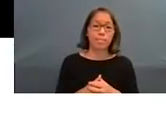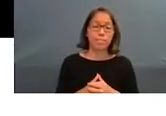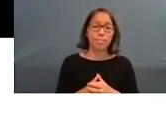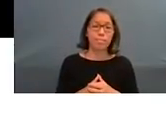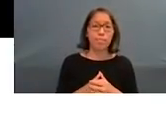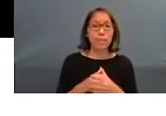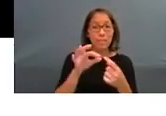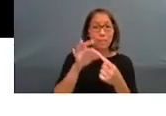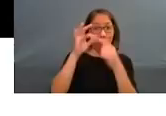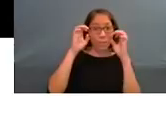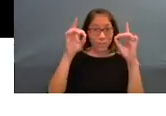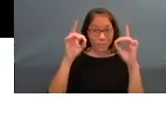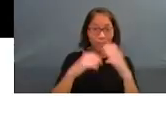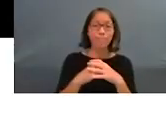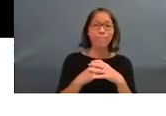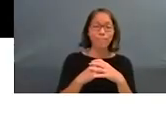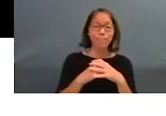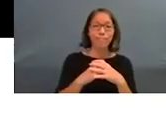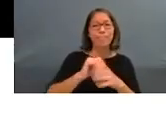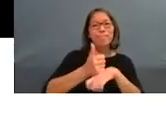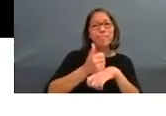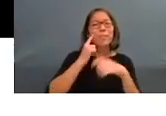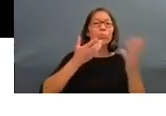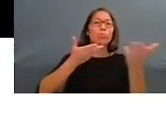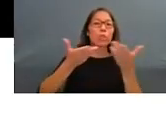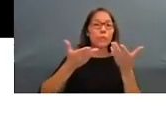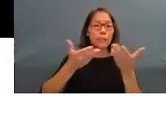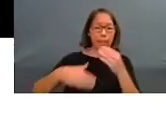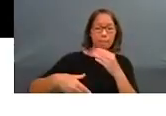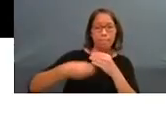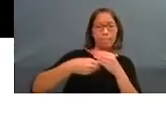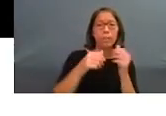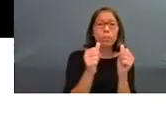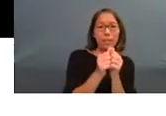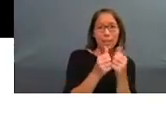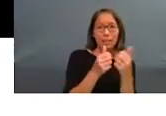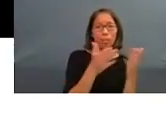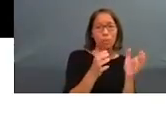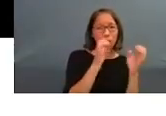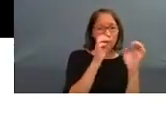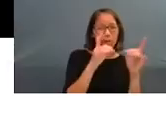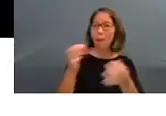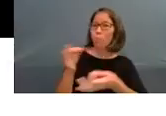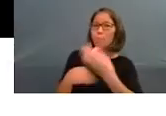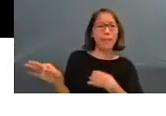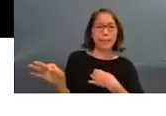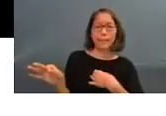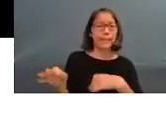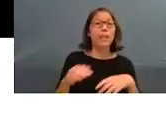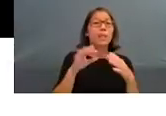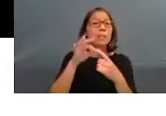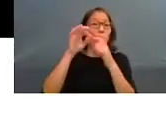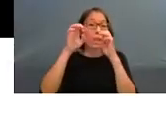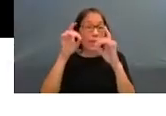Special education is designed to be a service that supplements general education. It doesn't replace it. Special education